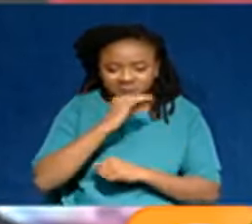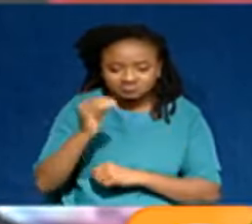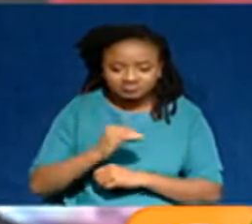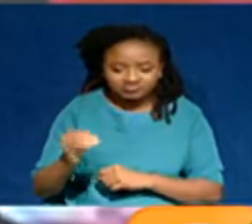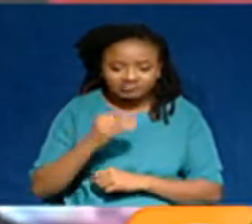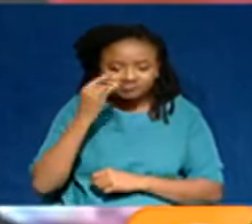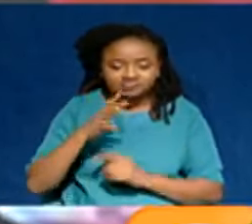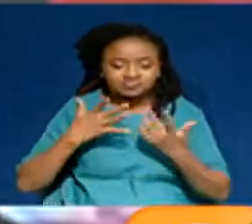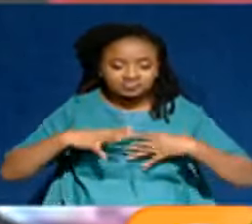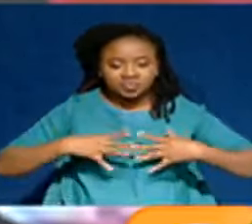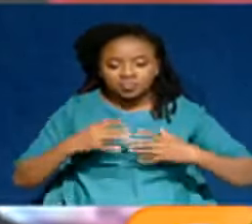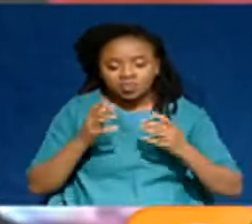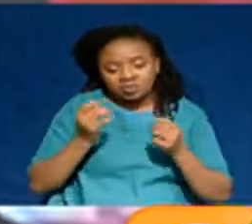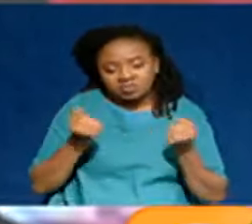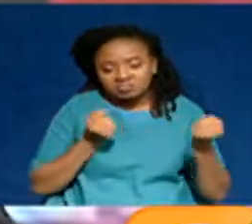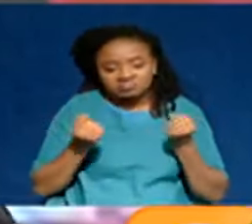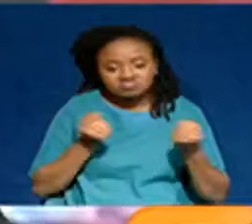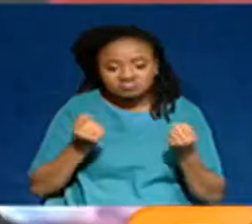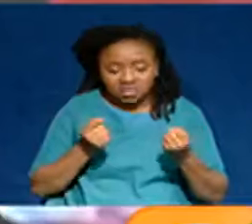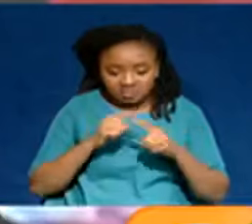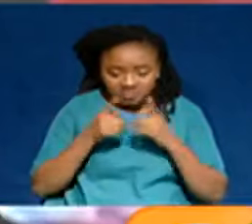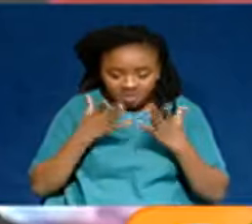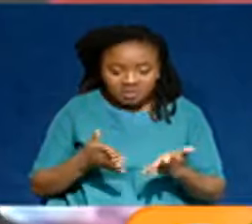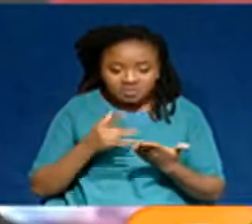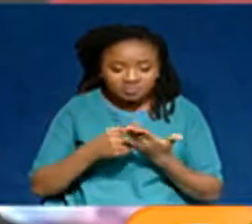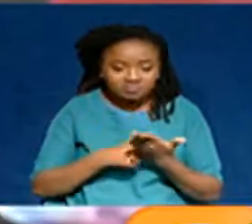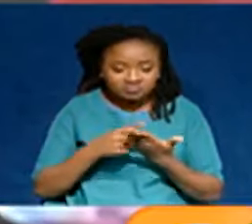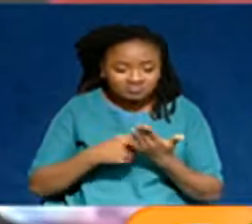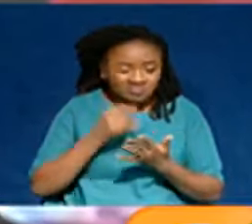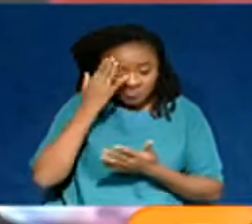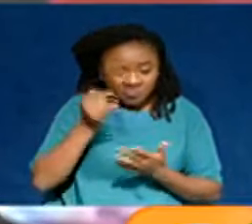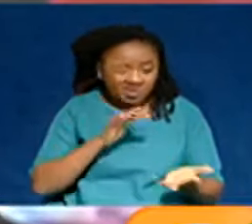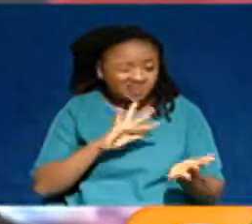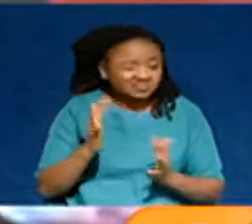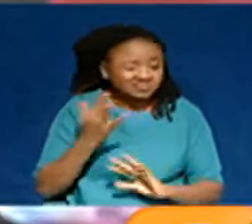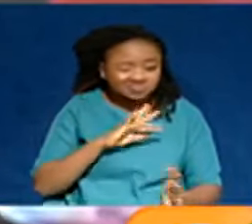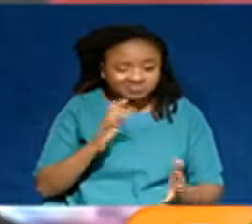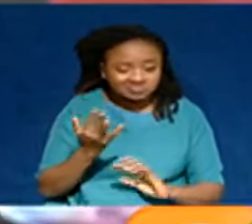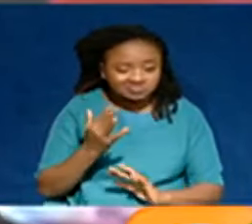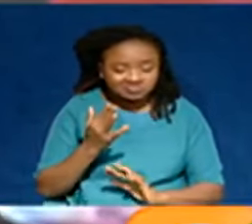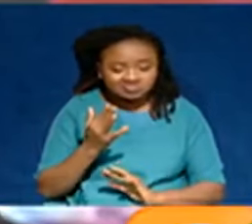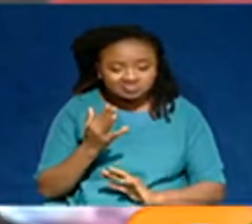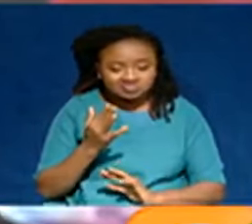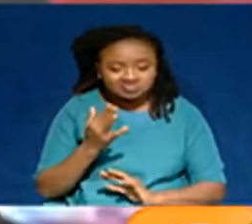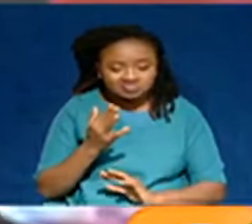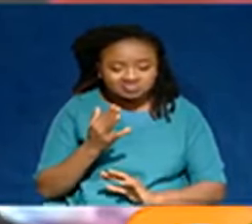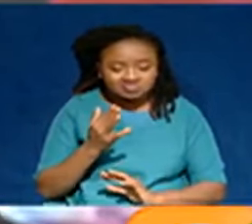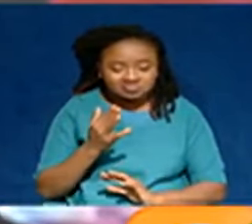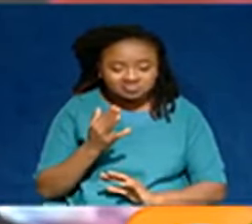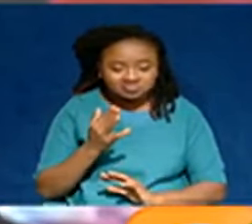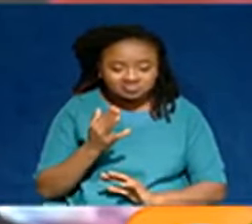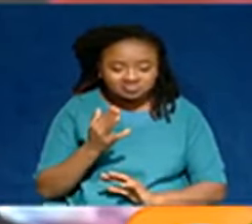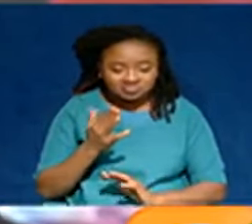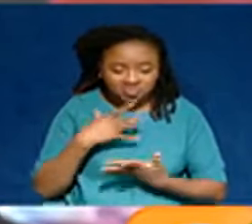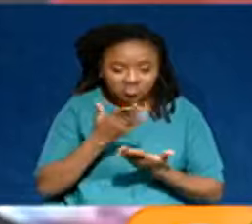by passenger vehicles. The conversation in the country, because sometimes for lack of these statistics in public,